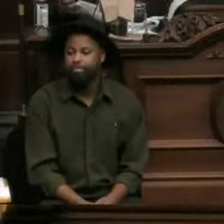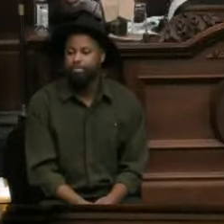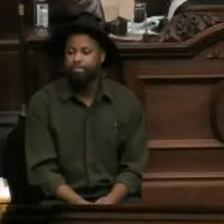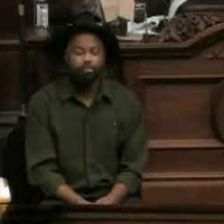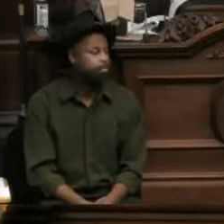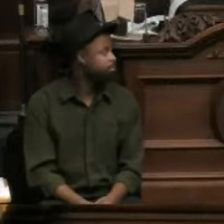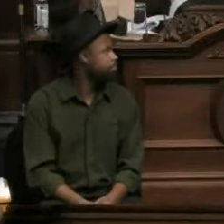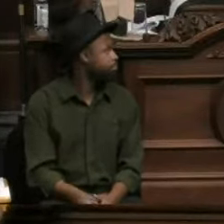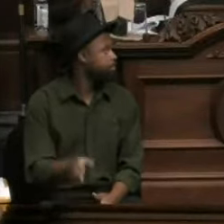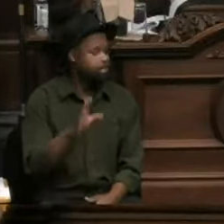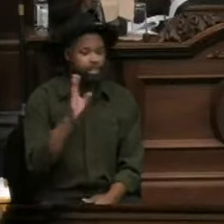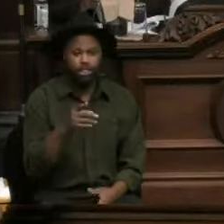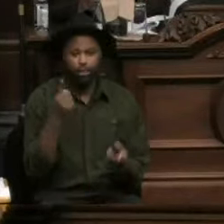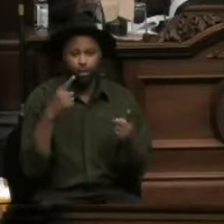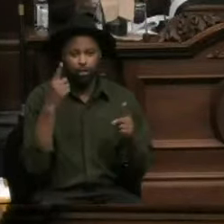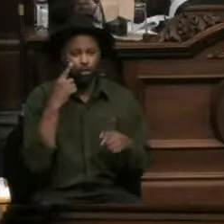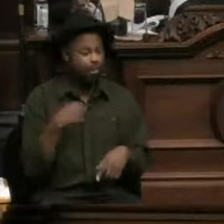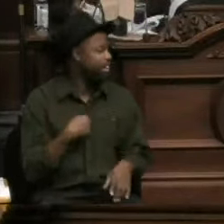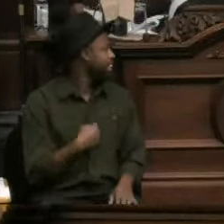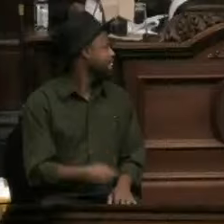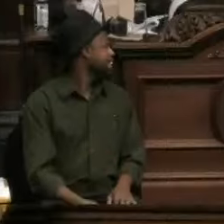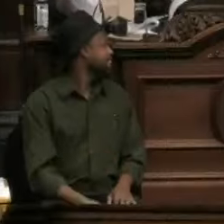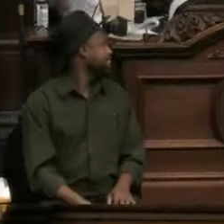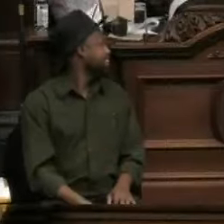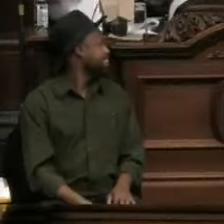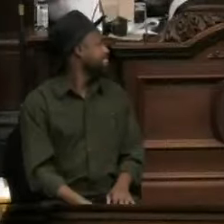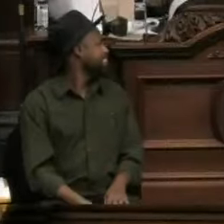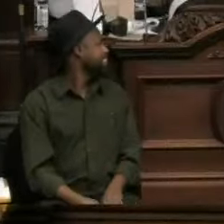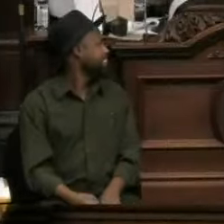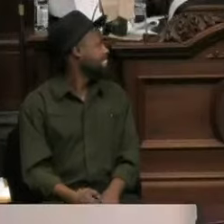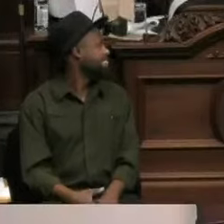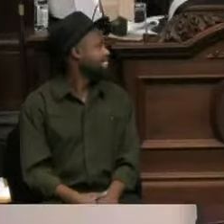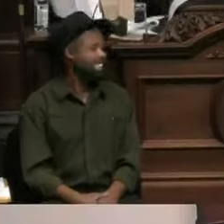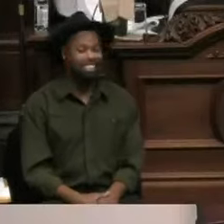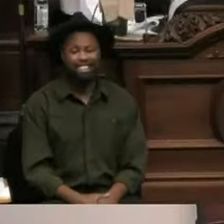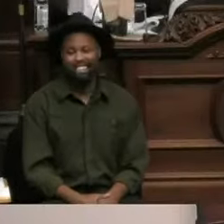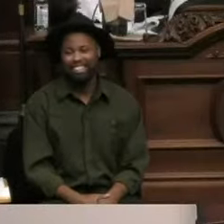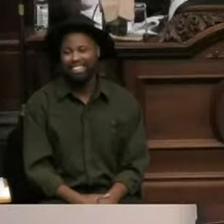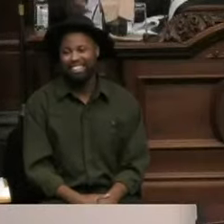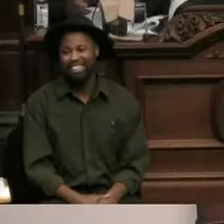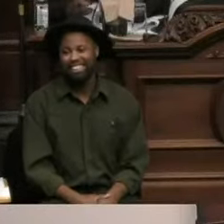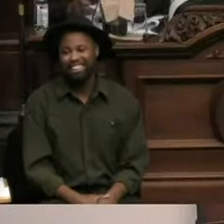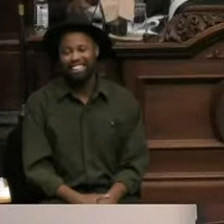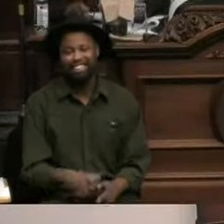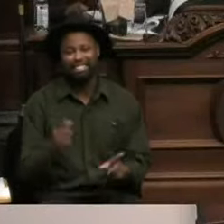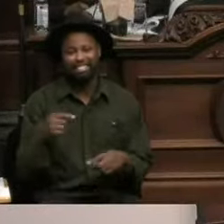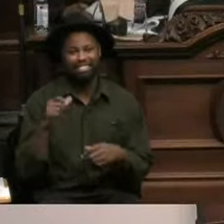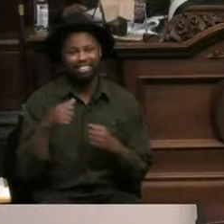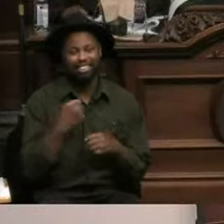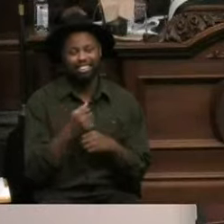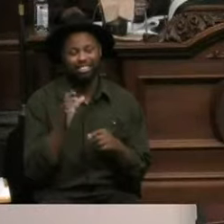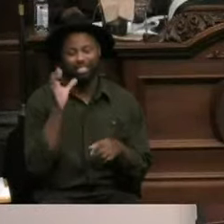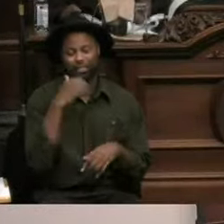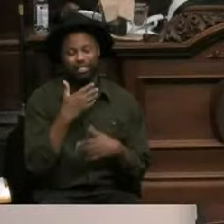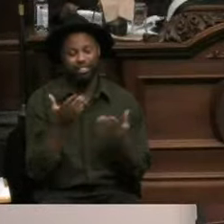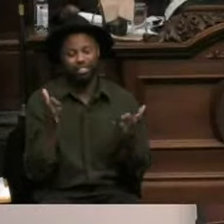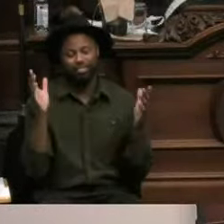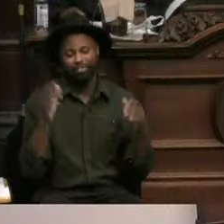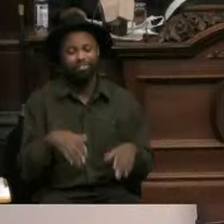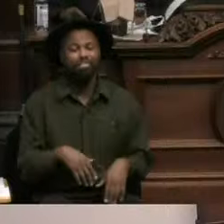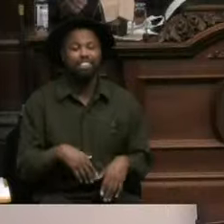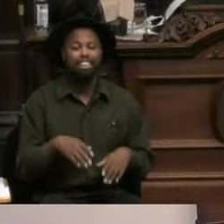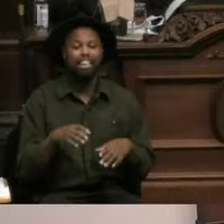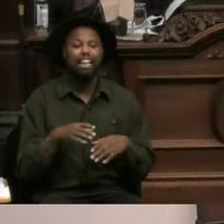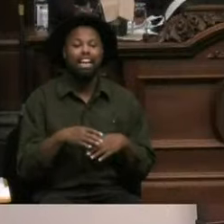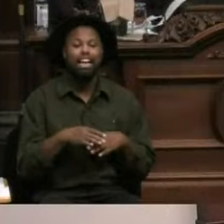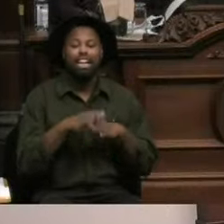It never works for me, but Agent Patterson. It's the neighborhood. It's been 10 years and it's just the weirdest thing. The Neighborhood and Business